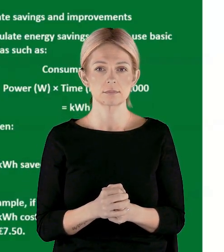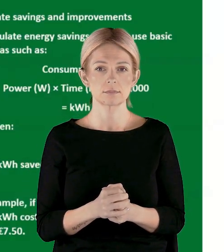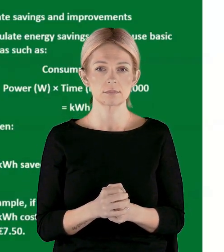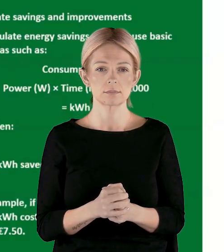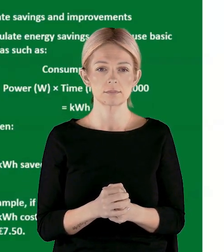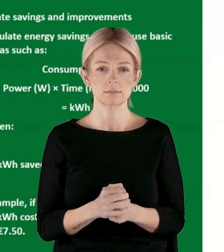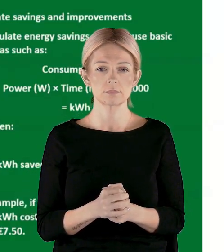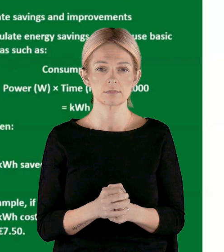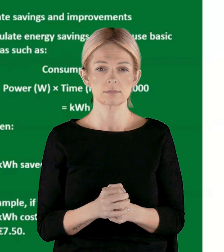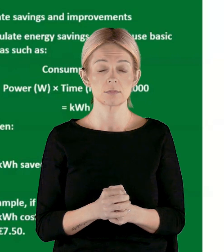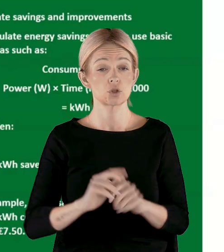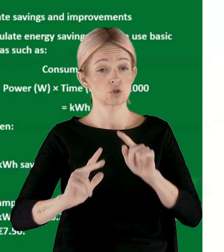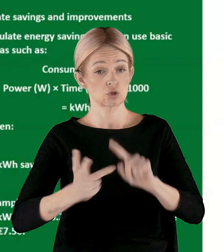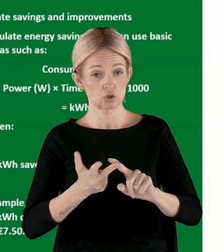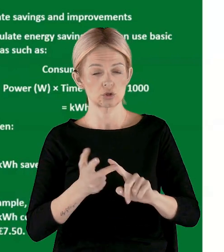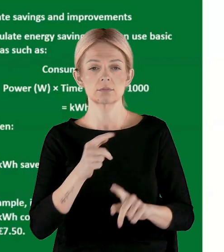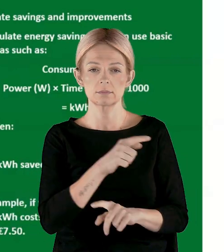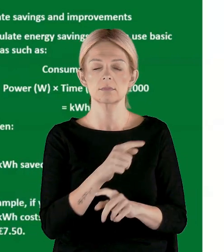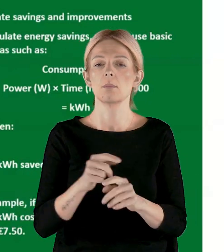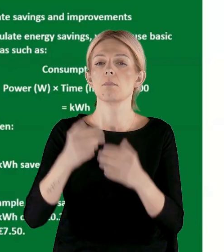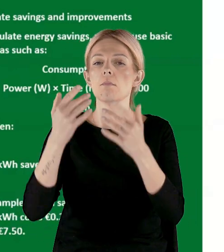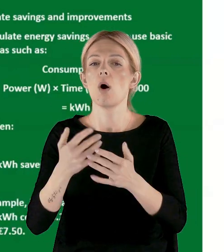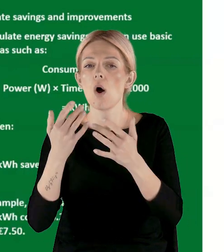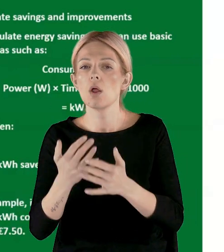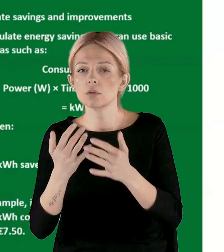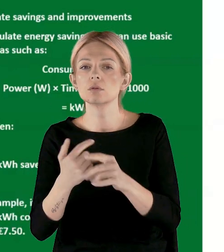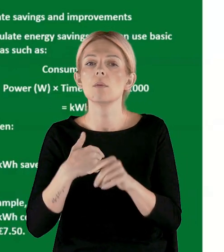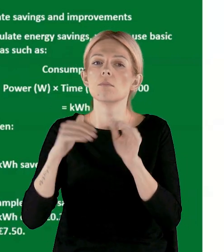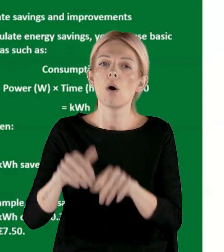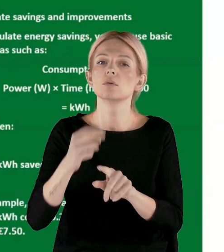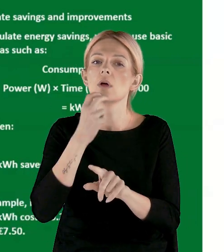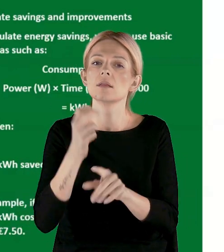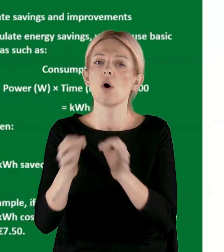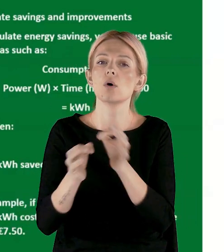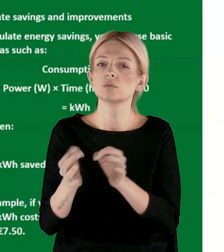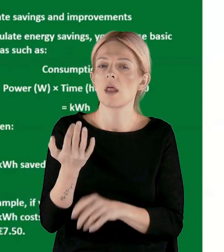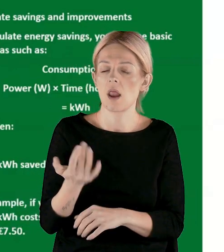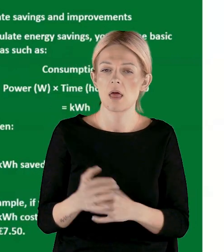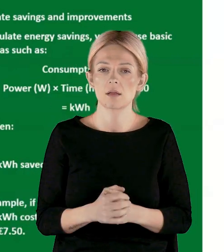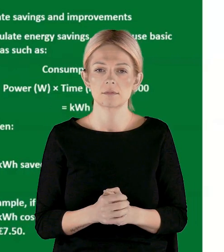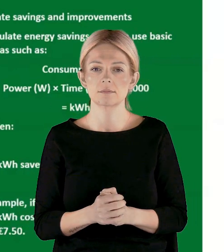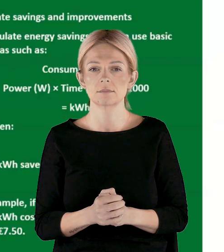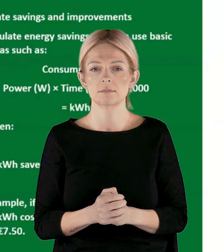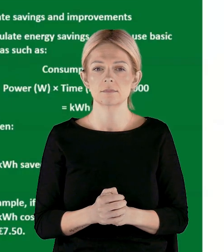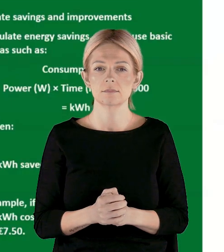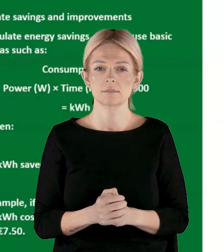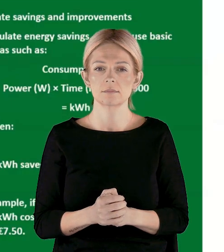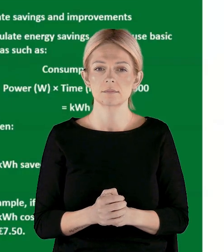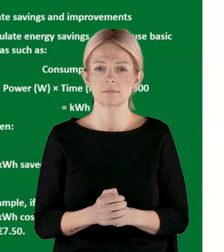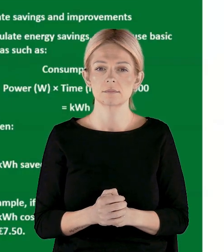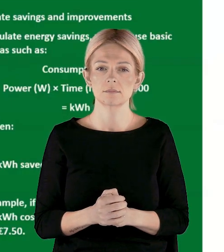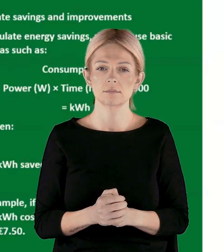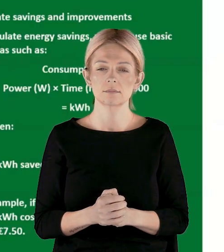our daily actions for saving energy. So this is a really